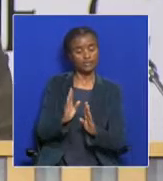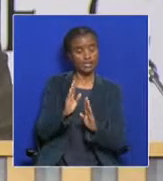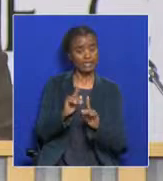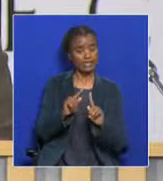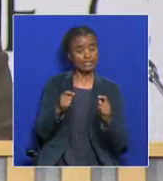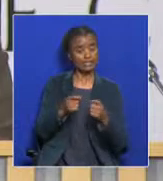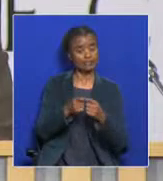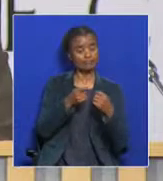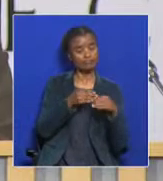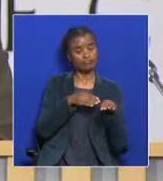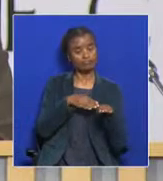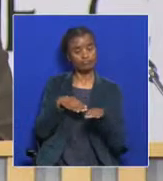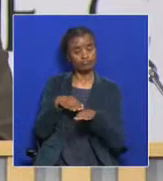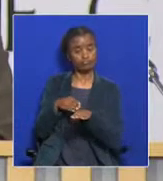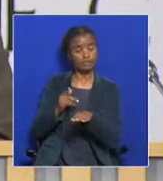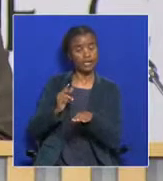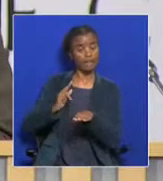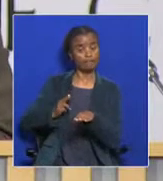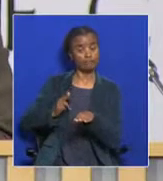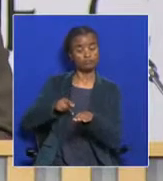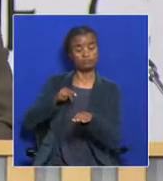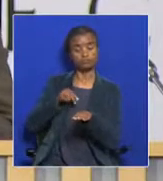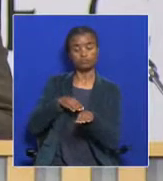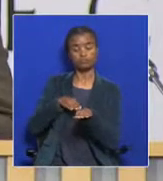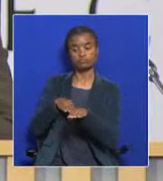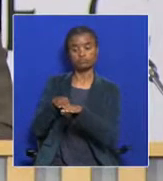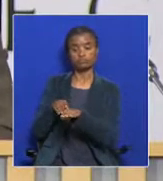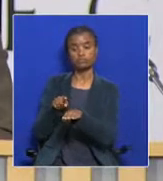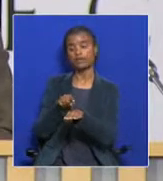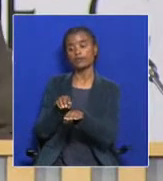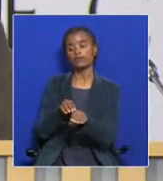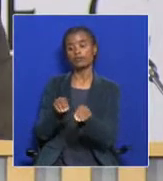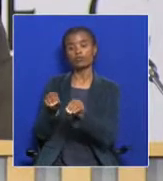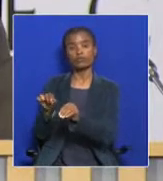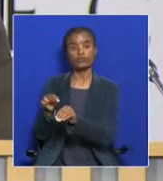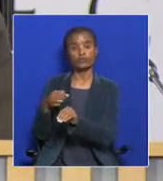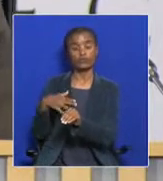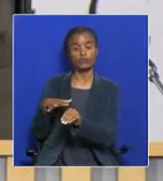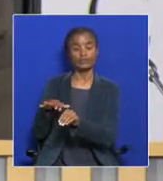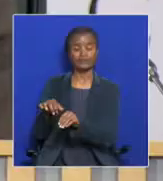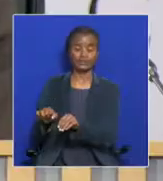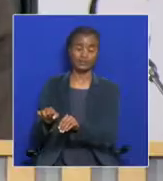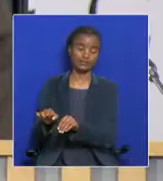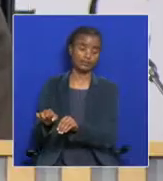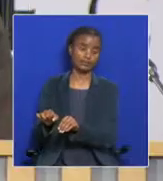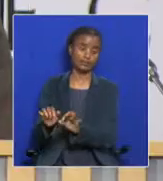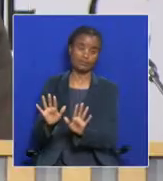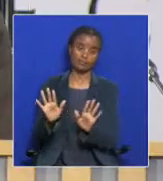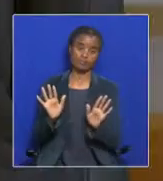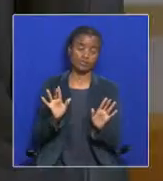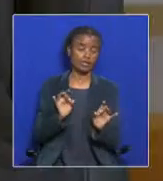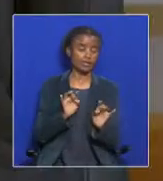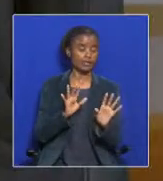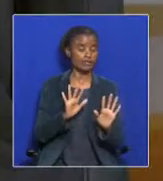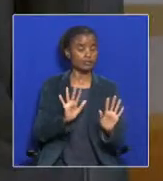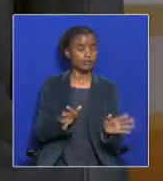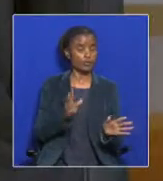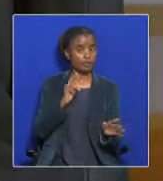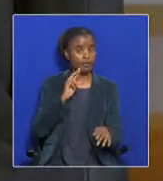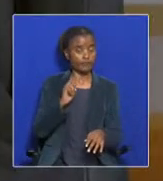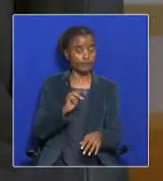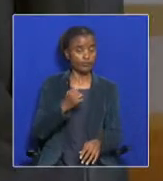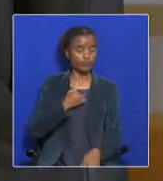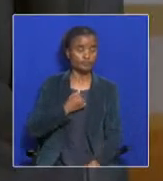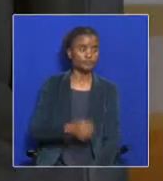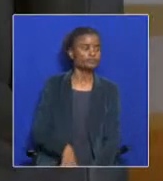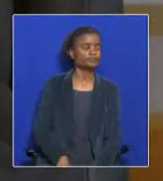Shepstone office. So just for clarity, that was my engagement. Maybe then, if it was a different question that you were answering,